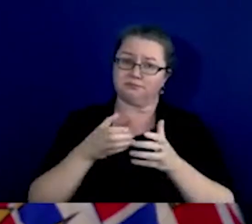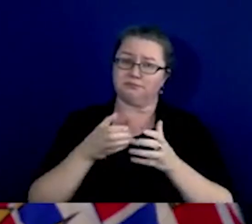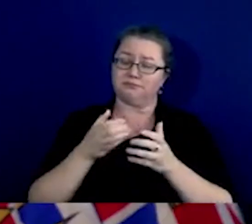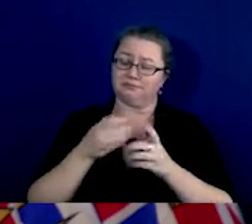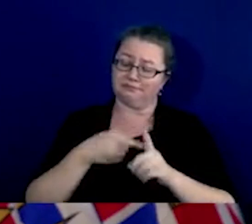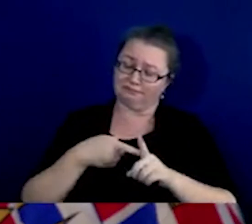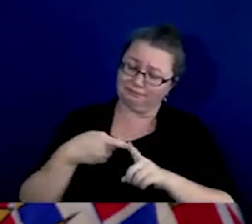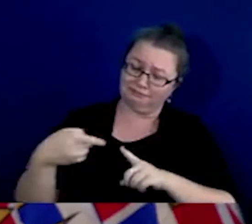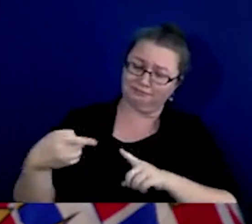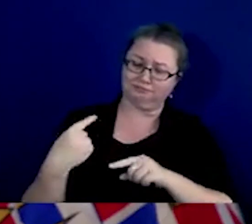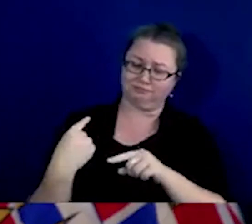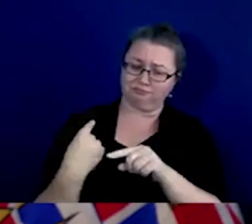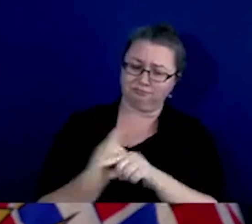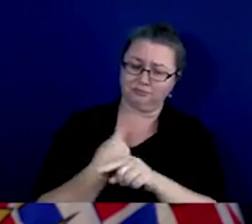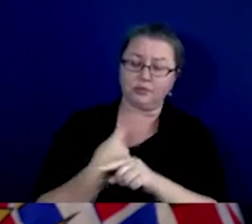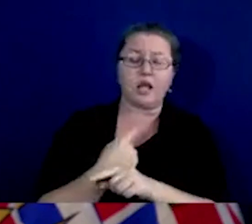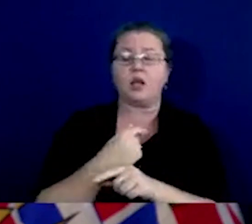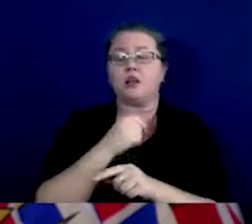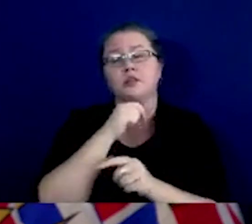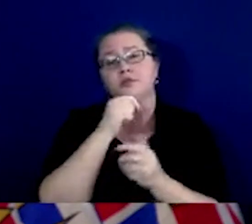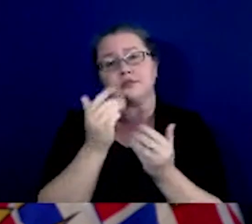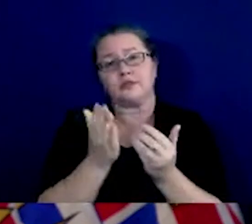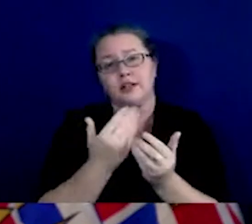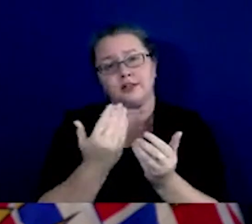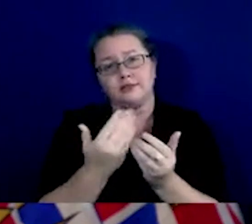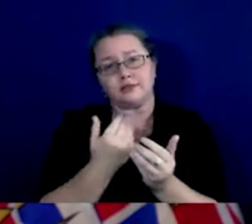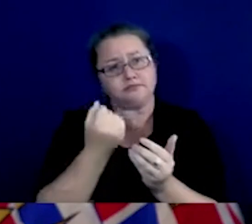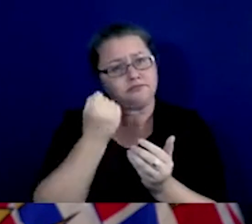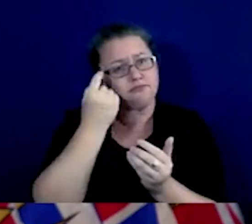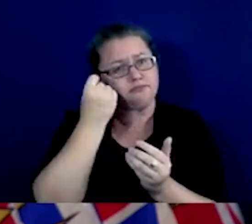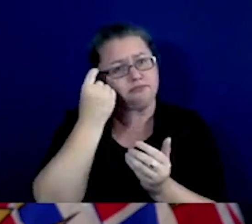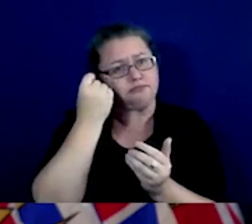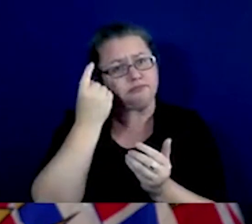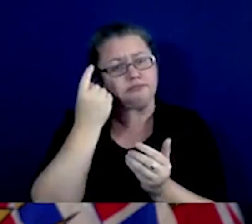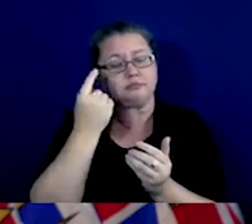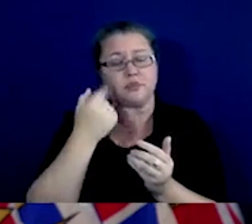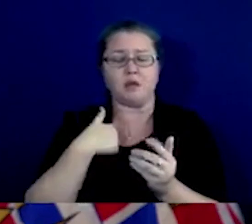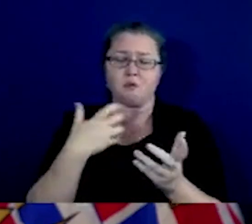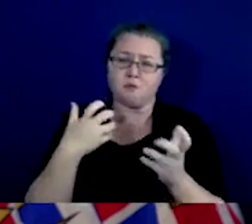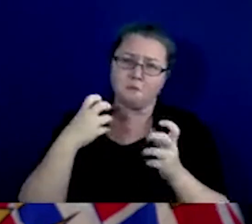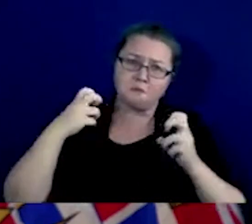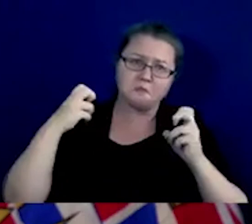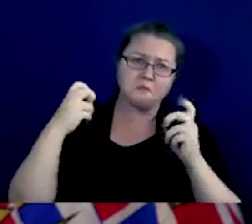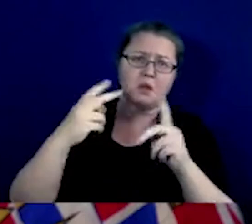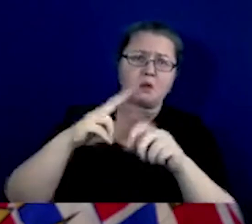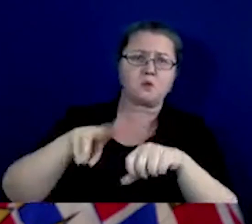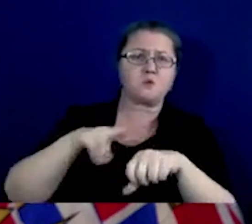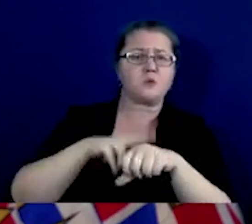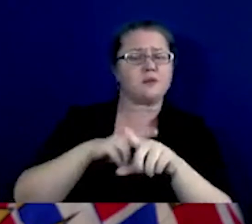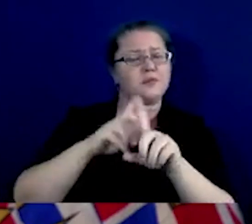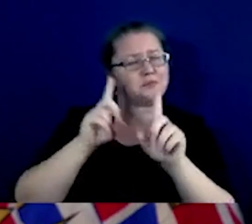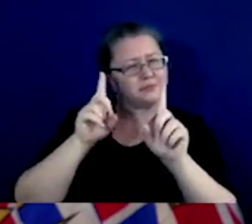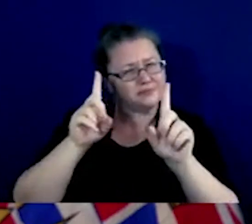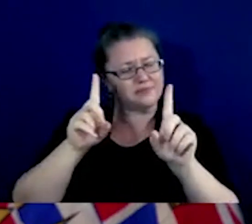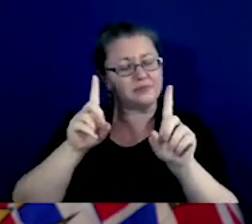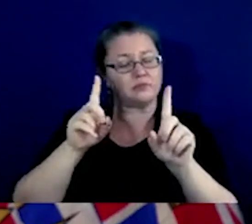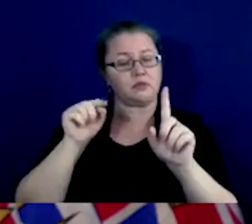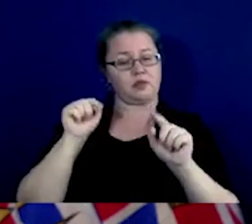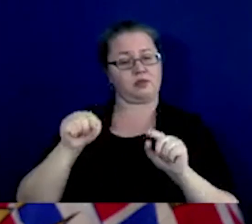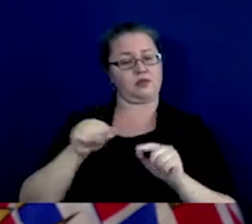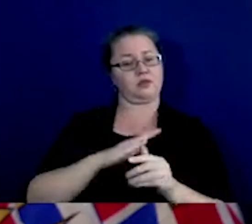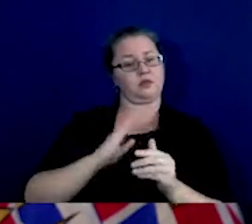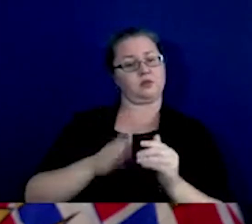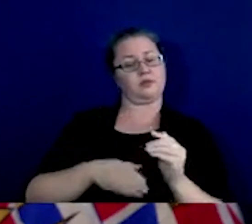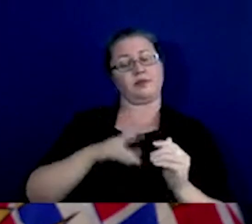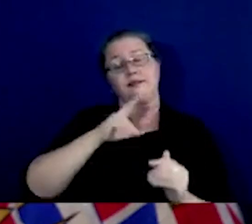In terms of keeping the vulnerable safe, going to long-term care homes, the people